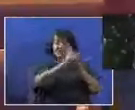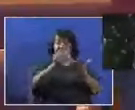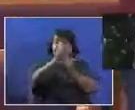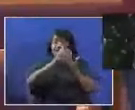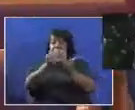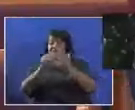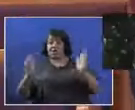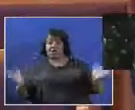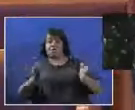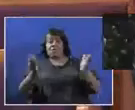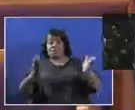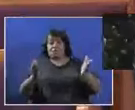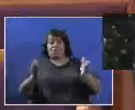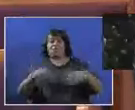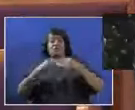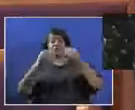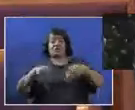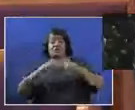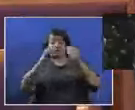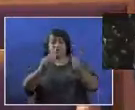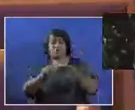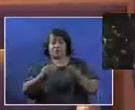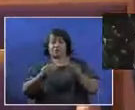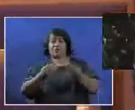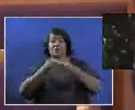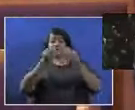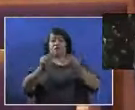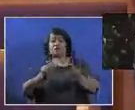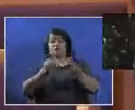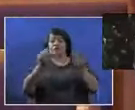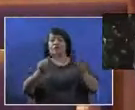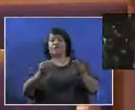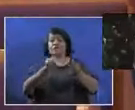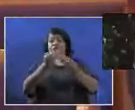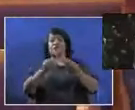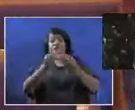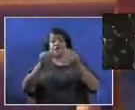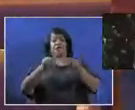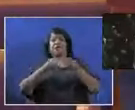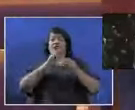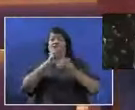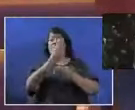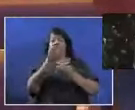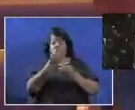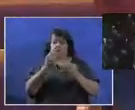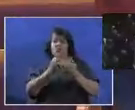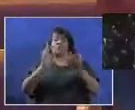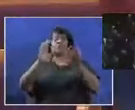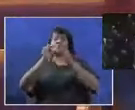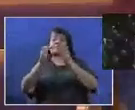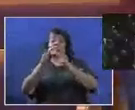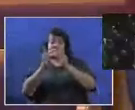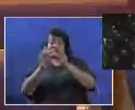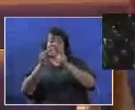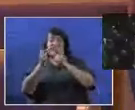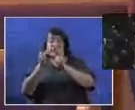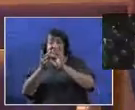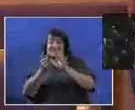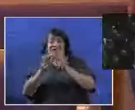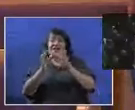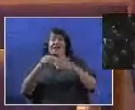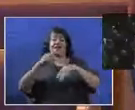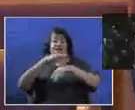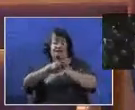use online methods as much as you can and learn it. And if you don't know how to use it, ask somebody to teach you how to use it. But maybe you want to mail in your tithes and offerings this